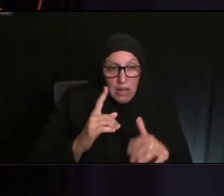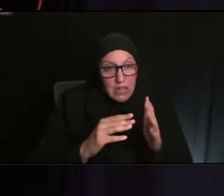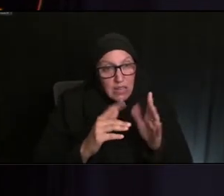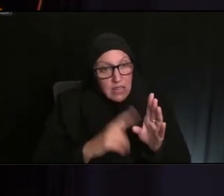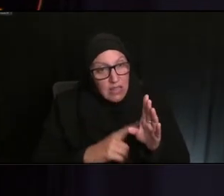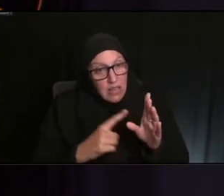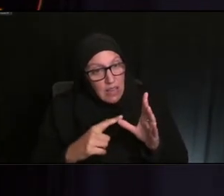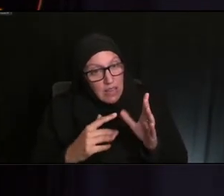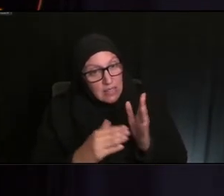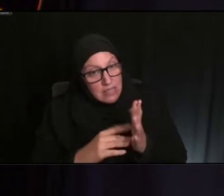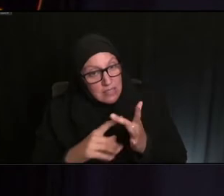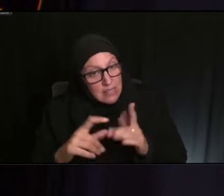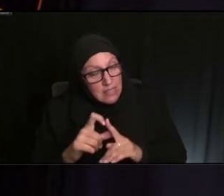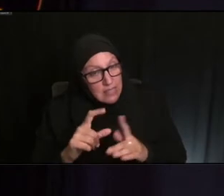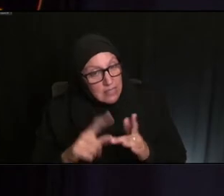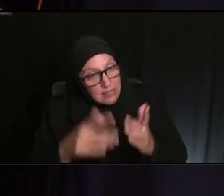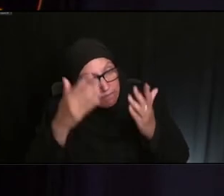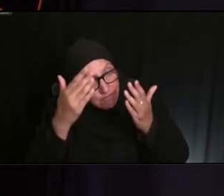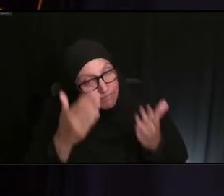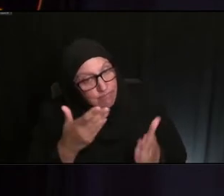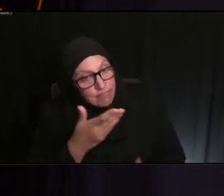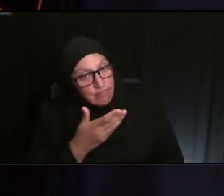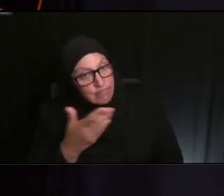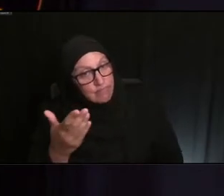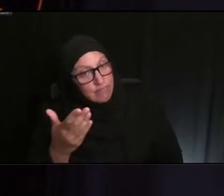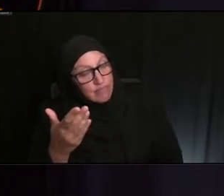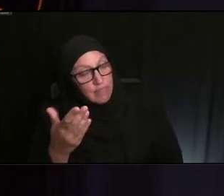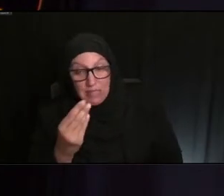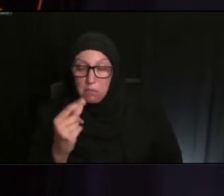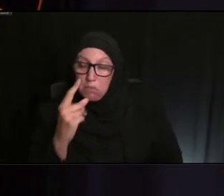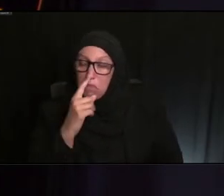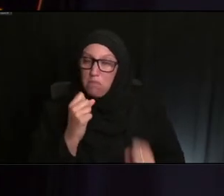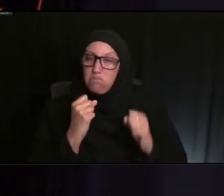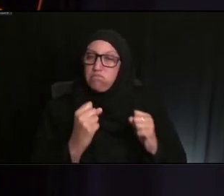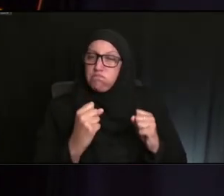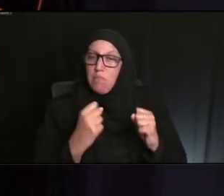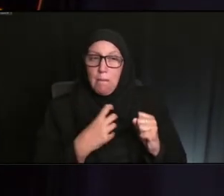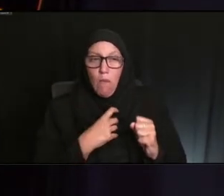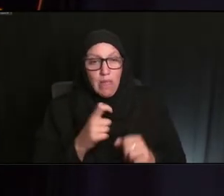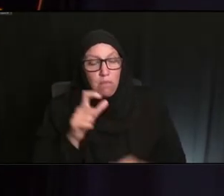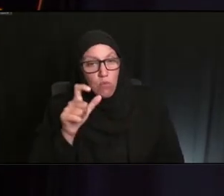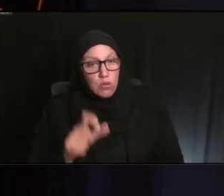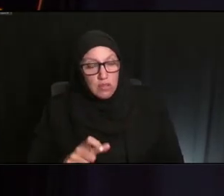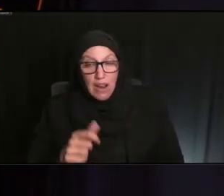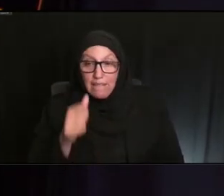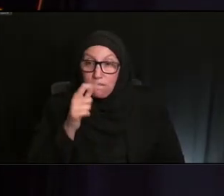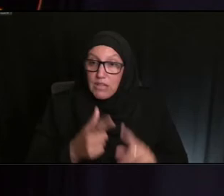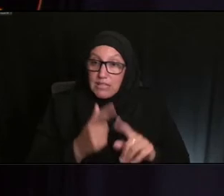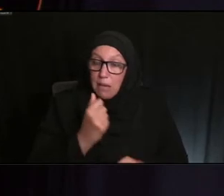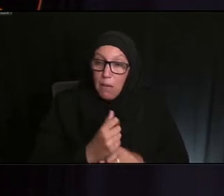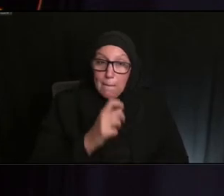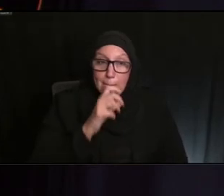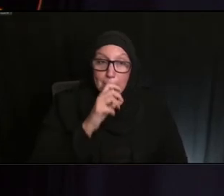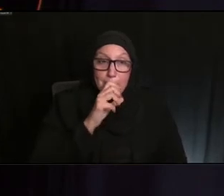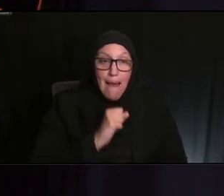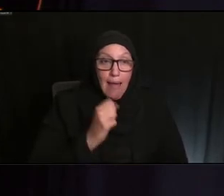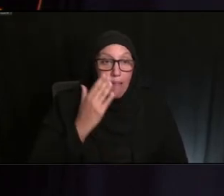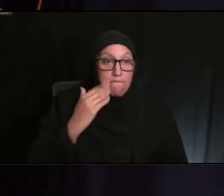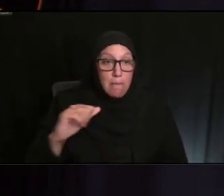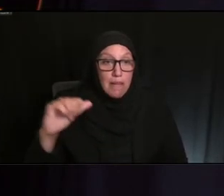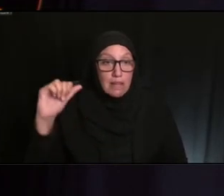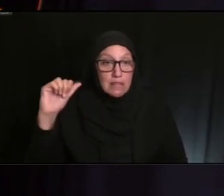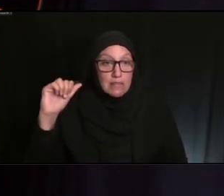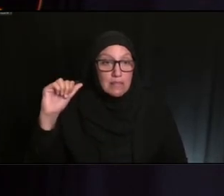they champion the cause. They follow the cause more than the actual person. You ever met male feminists? You know, they're more